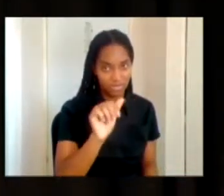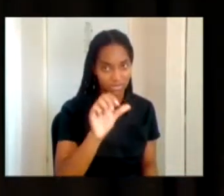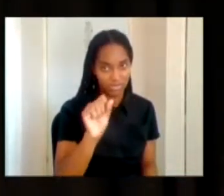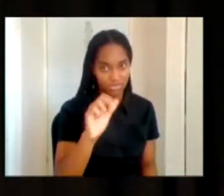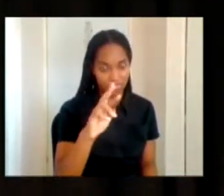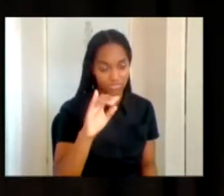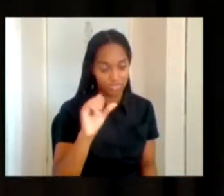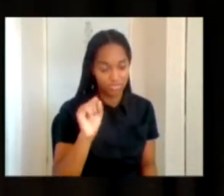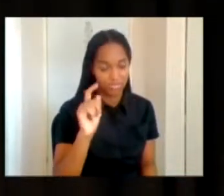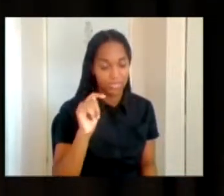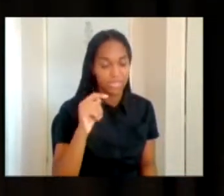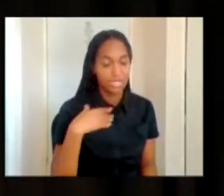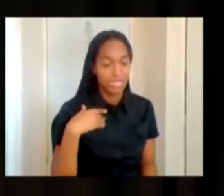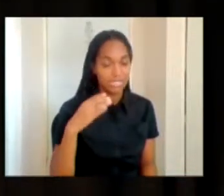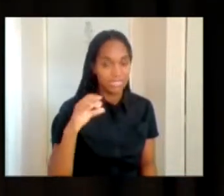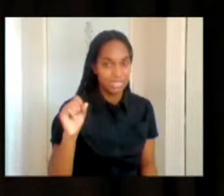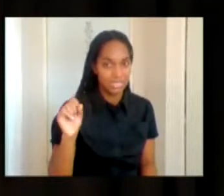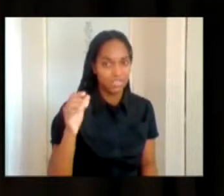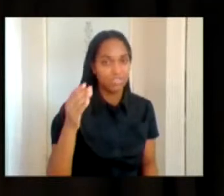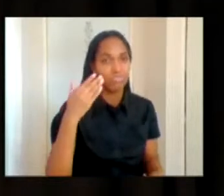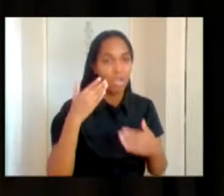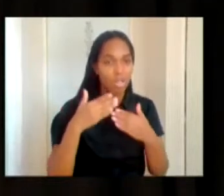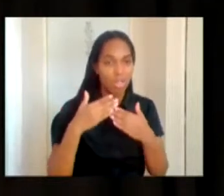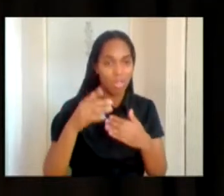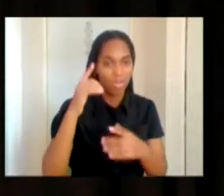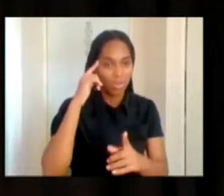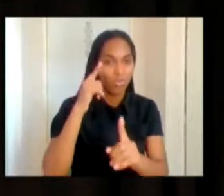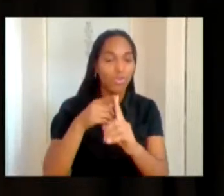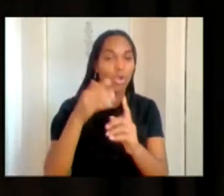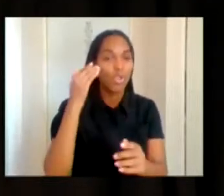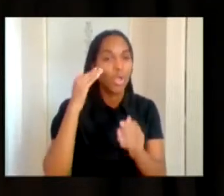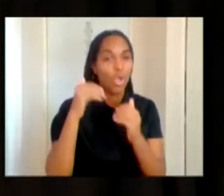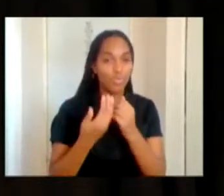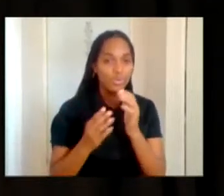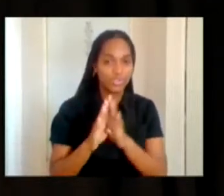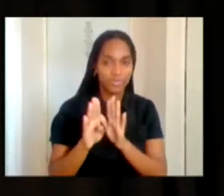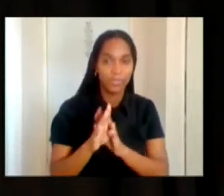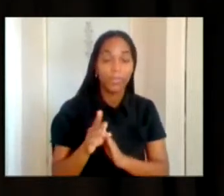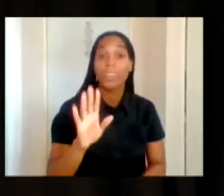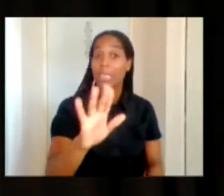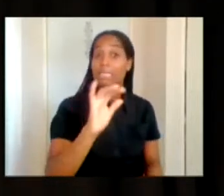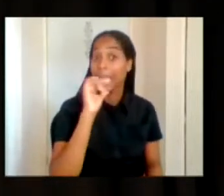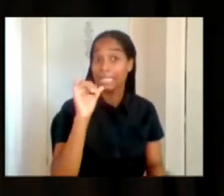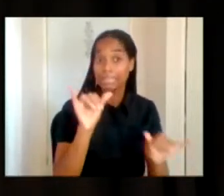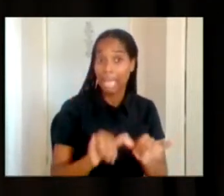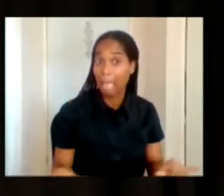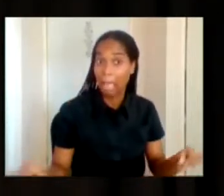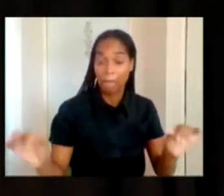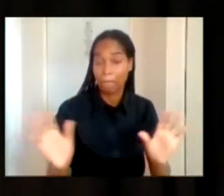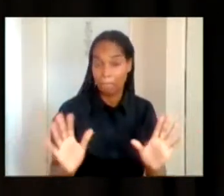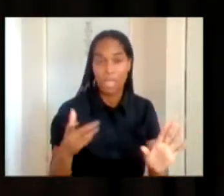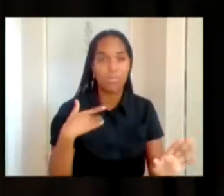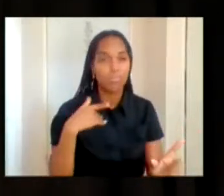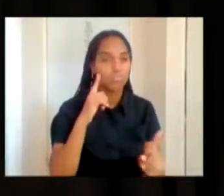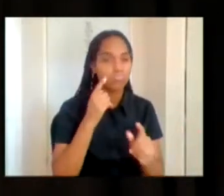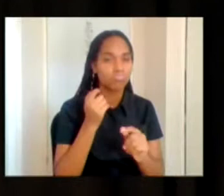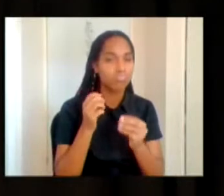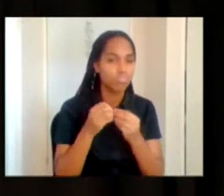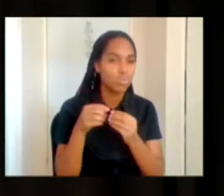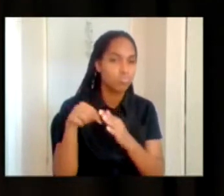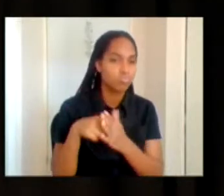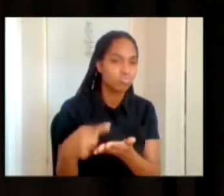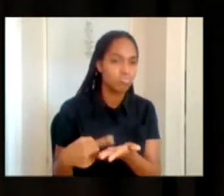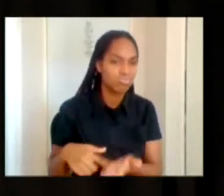long way toward knowing how to develop this stuff. Now, it's not the same, and I'll talk about that a little bit.